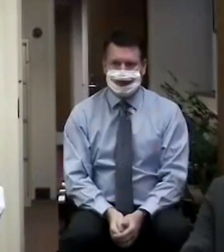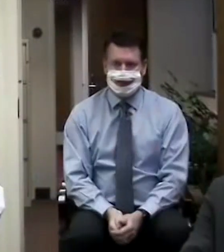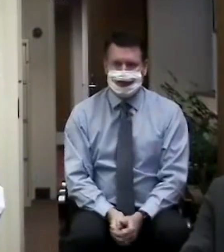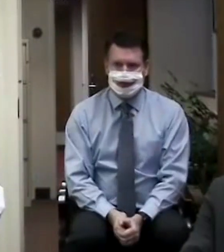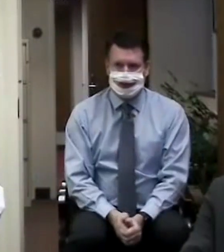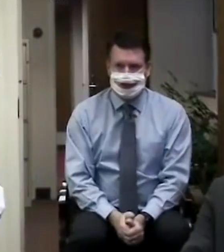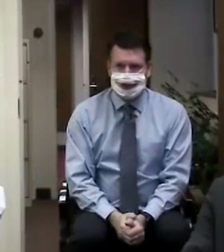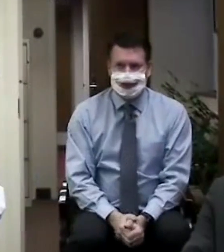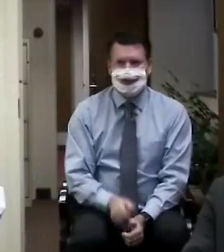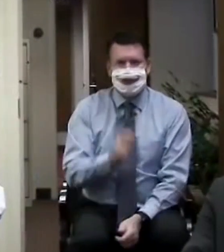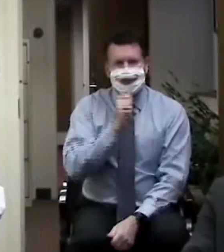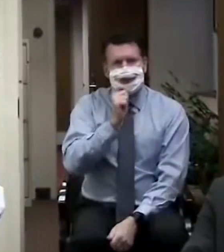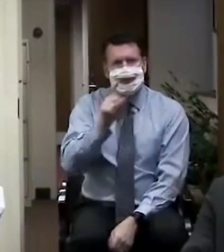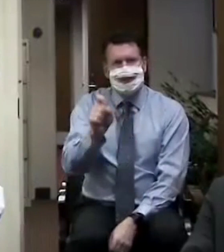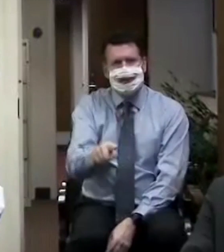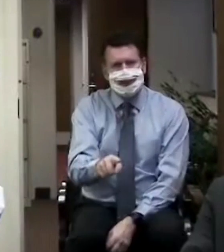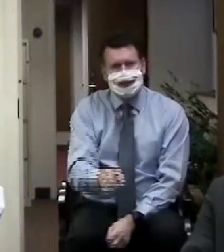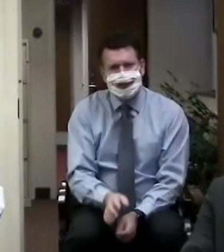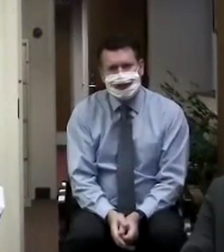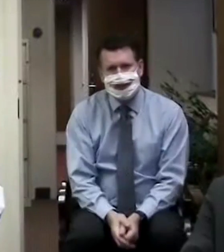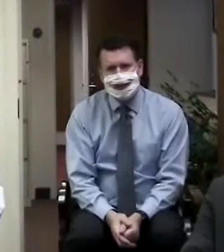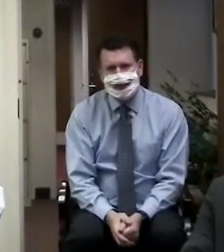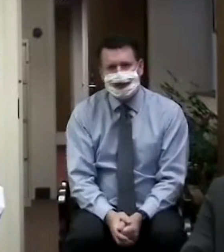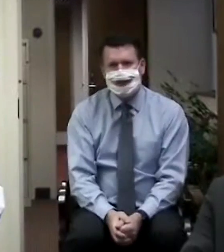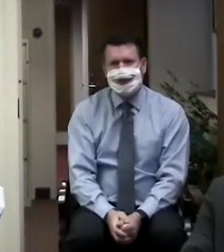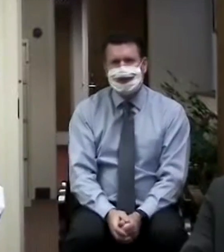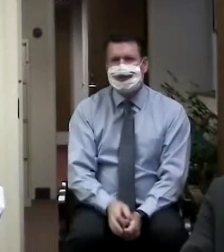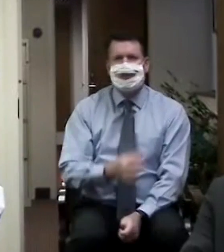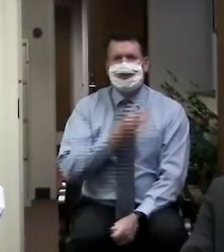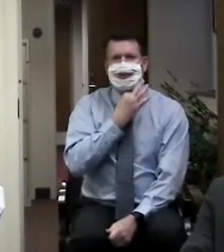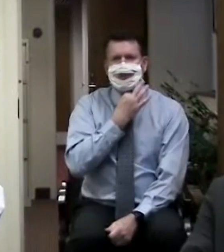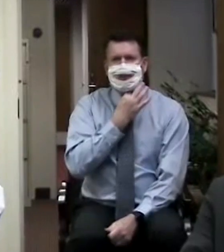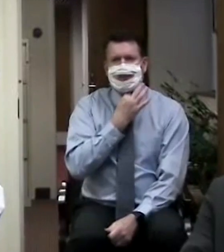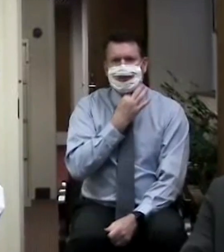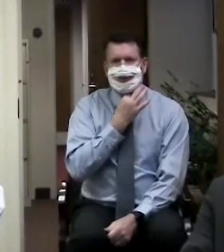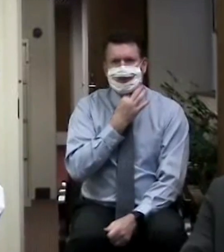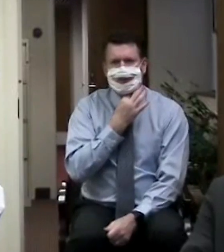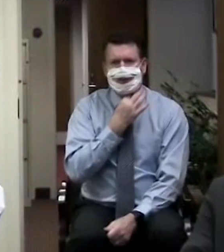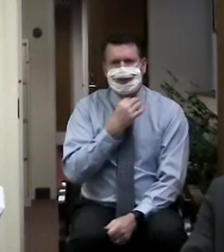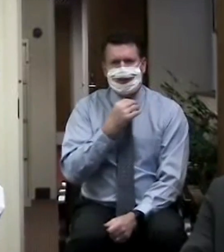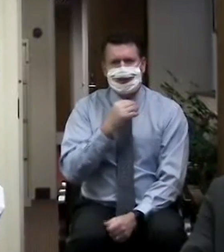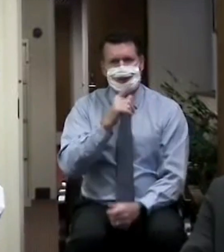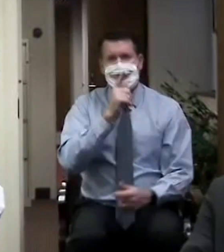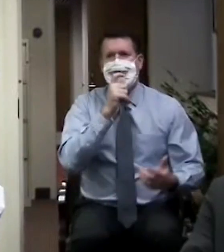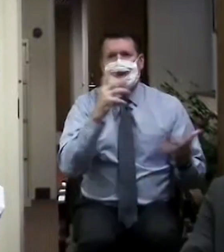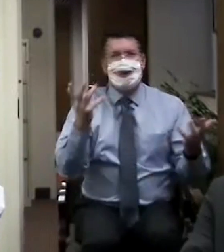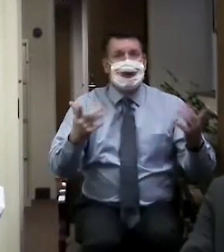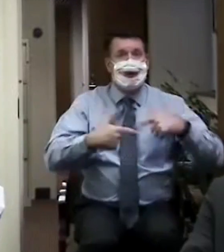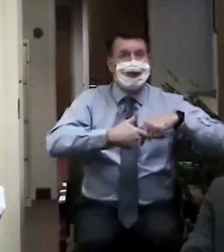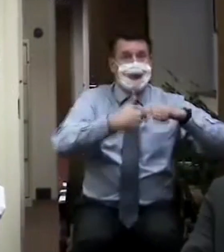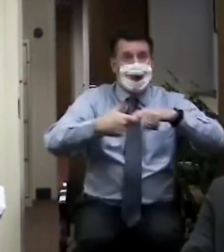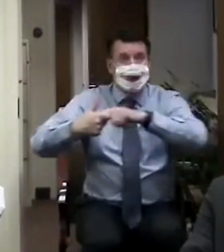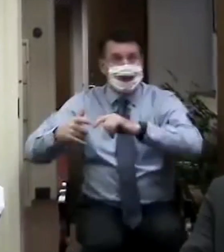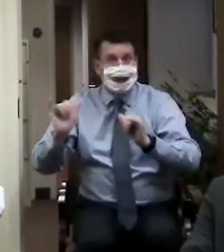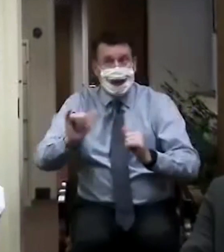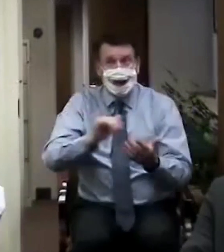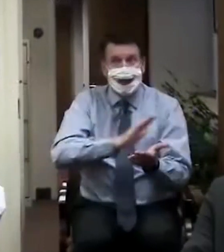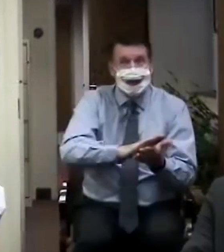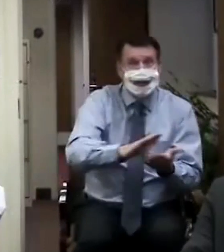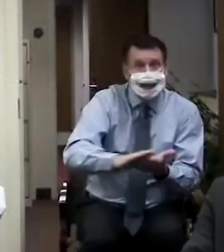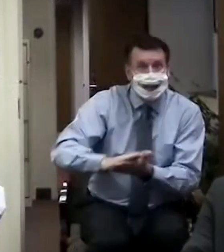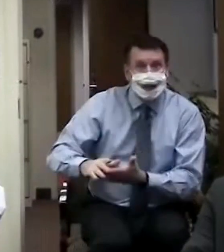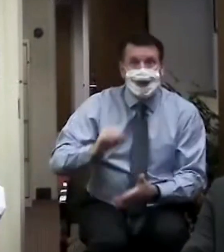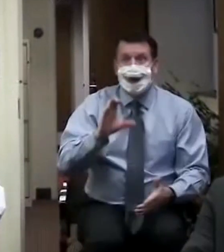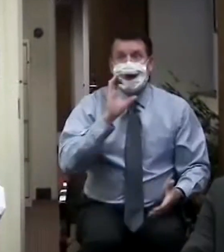that. So who were these people being furloughed? Are they environmental service workers? Are they cafeteria workers? Are they I would think